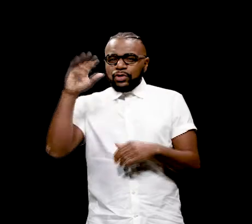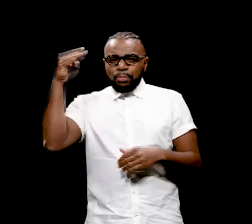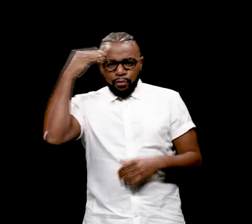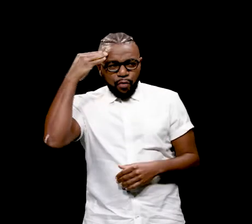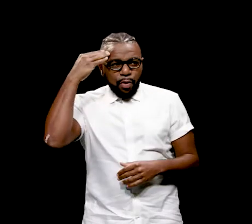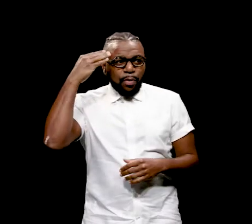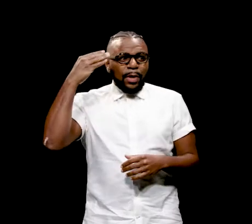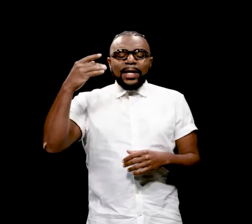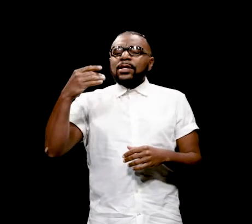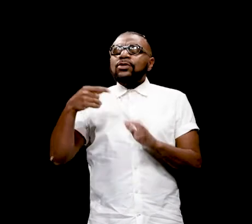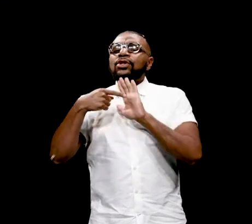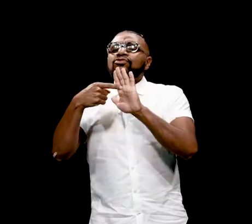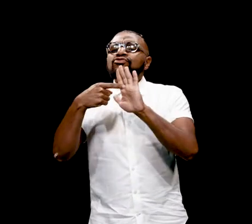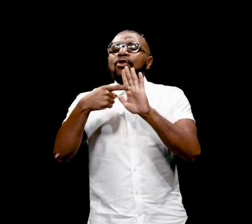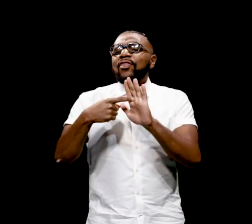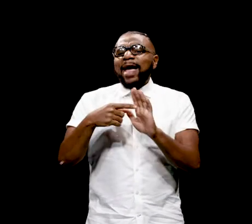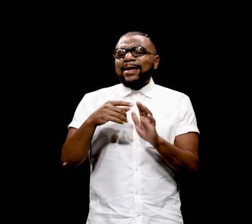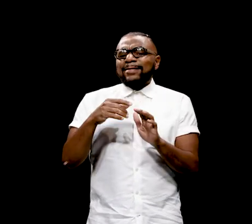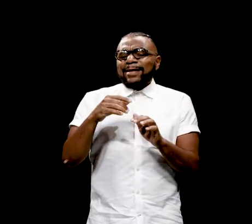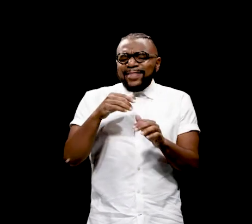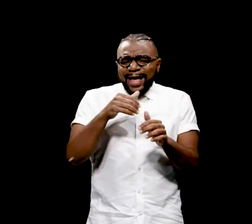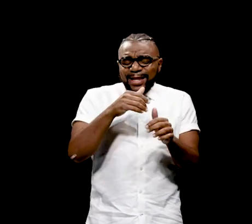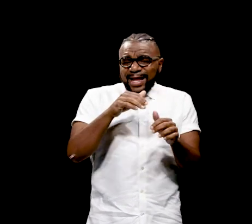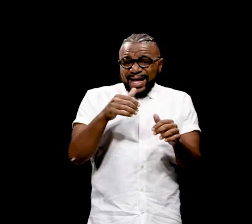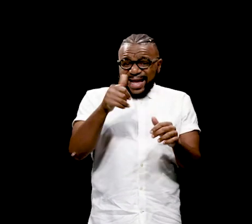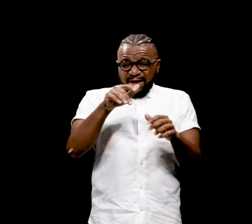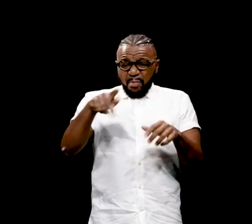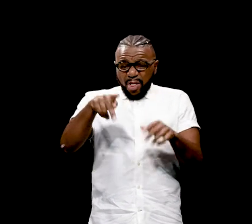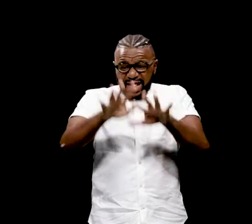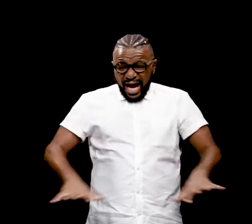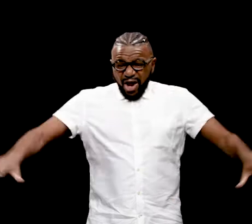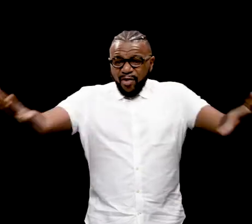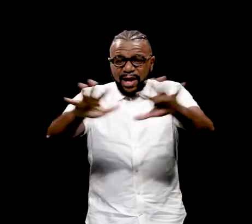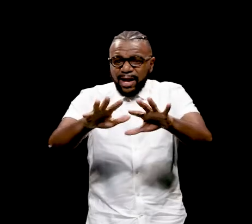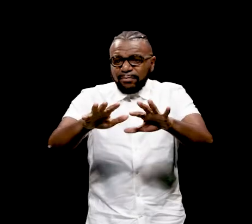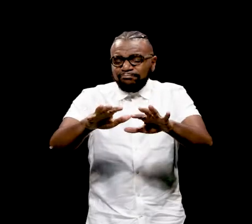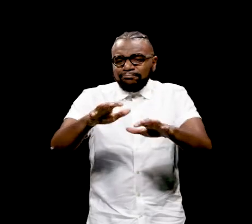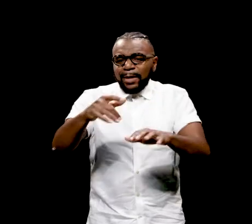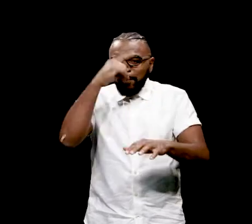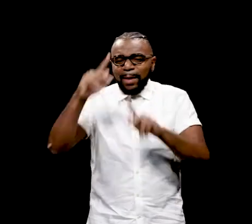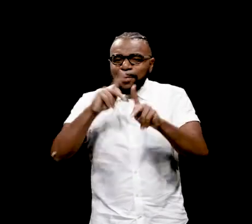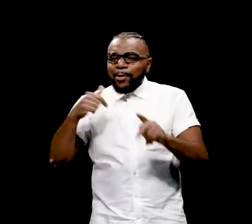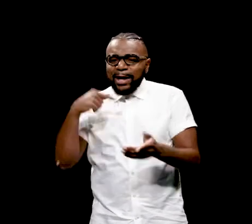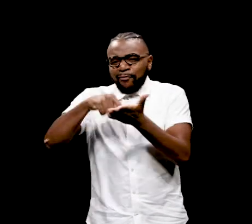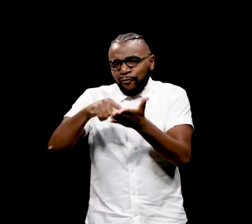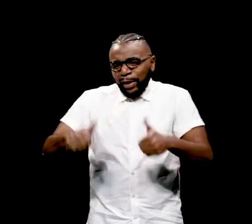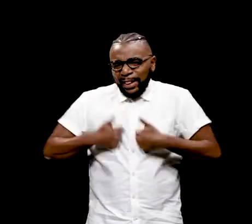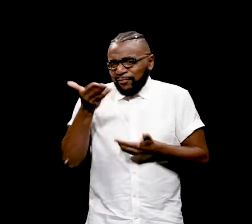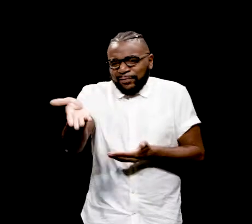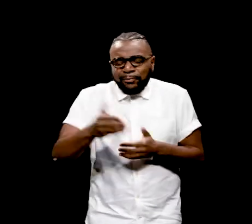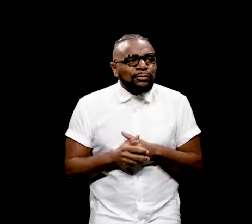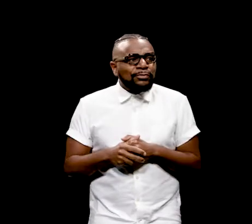that there are no neighborhoods in Portland where the average Black household can afford to live. While the city has substantially increased its production